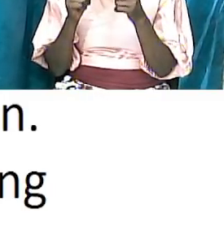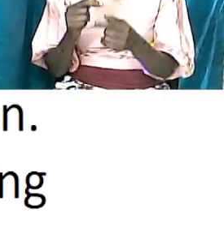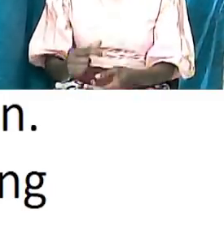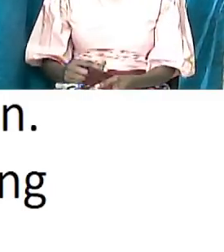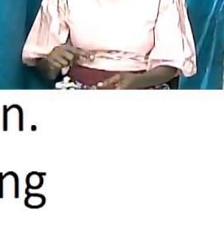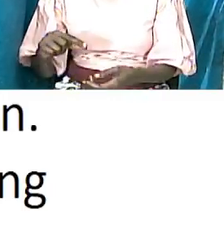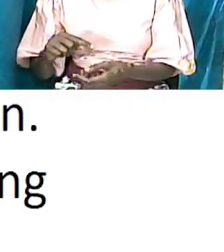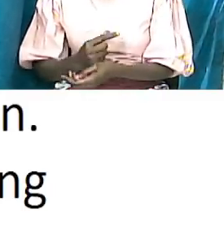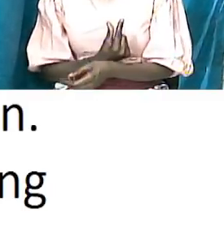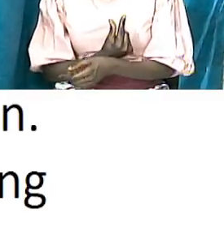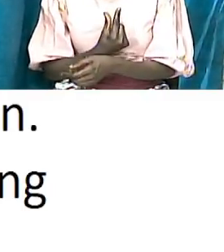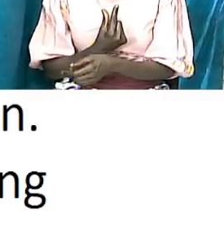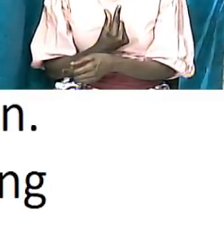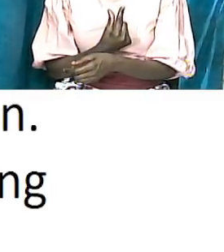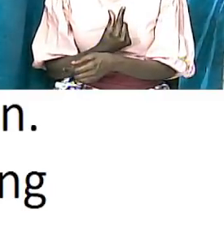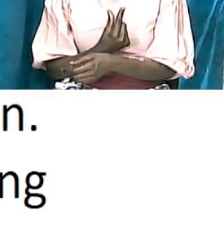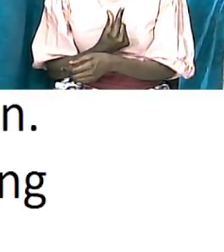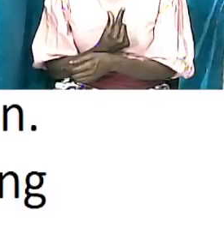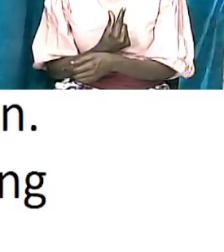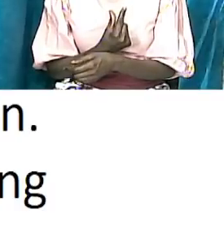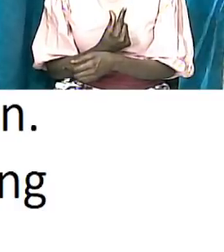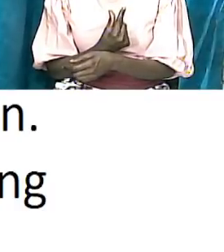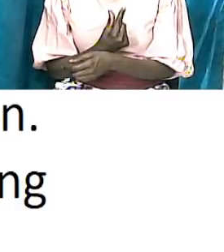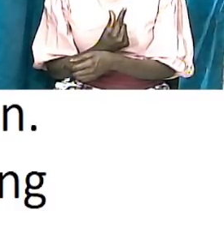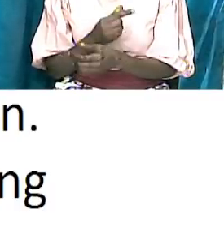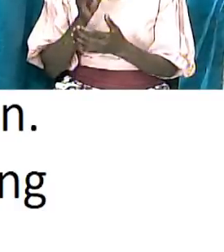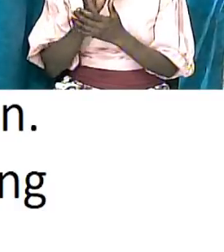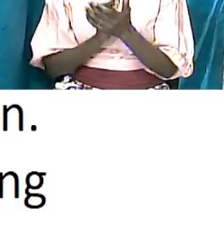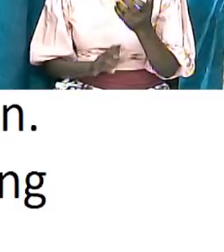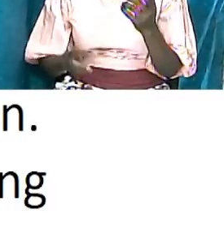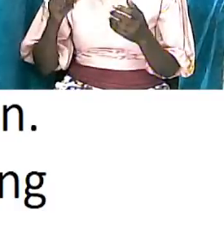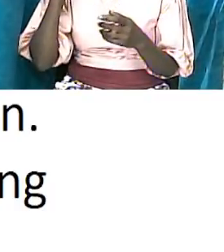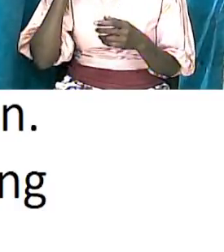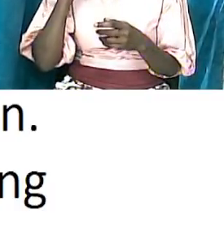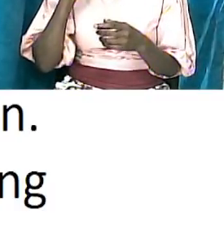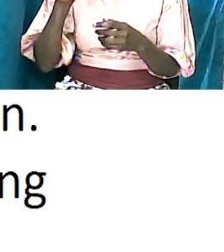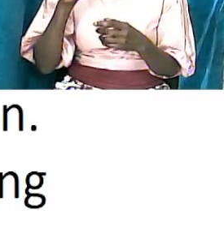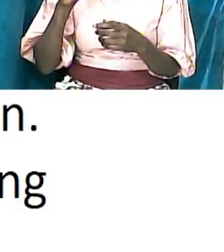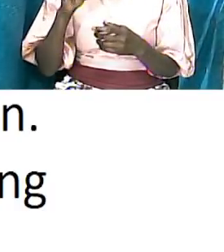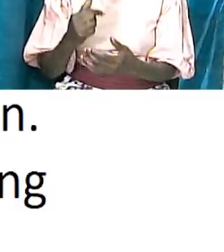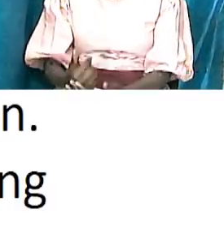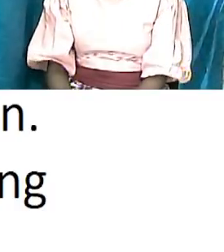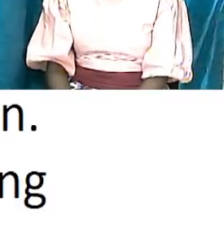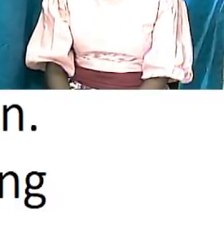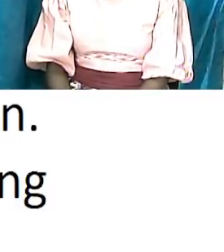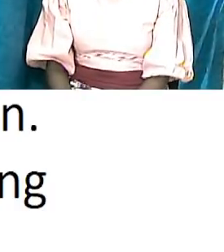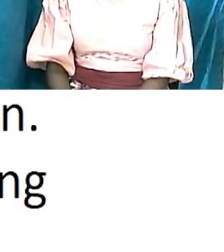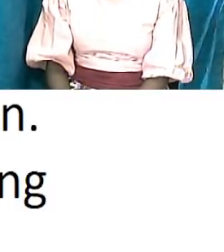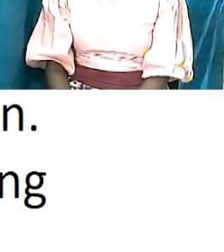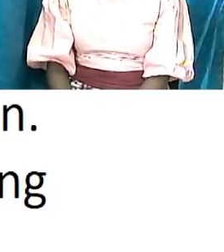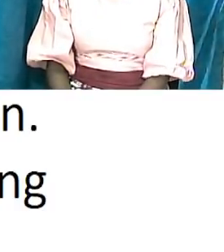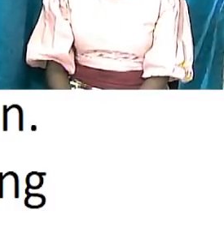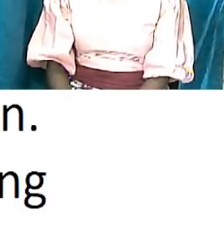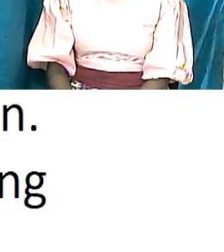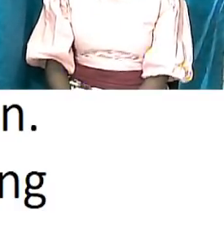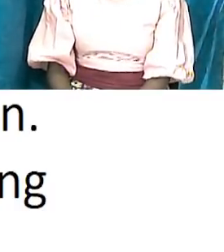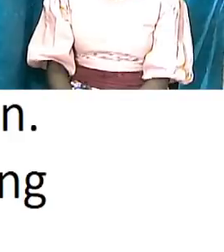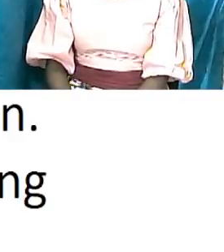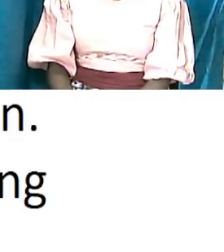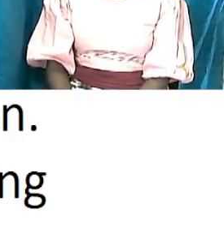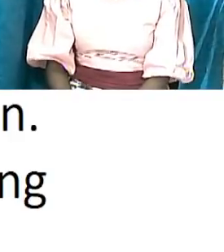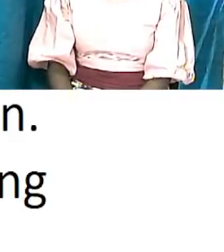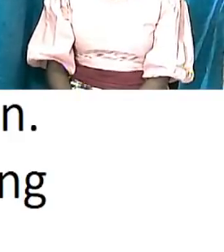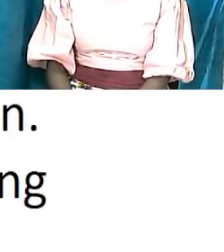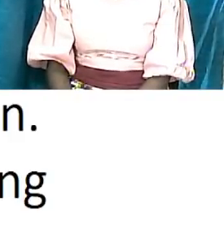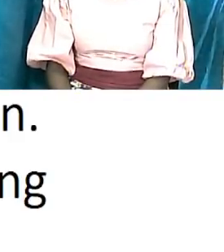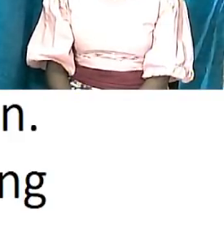Genesis chapter number 1. I want us to read a couple of verses together. It is very important. Genesis chapter 1. And let us start